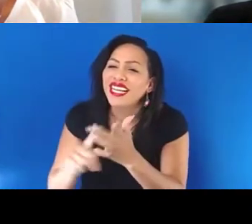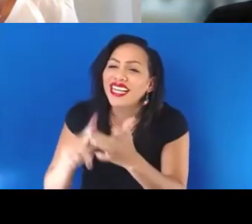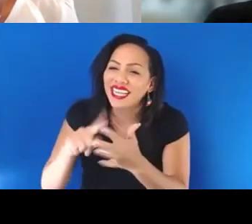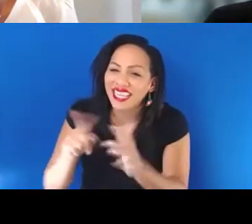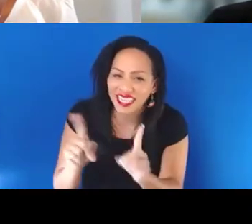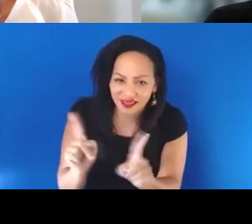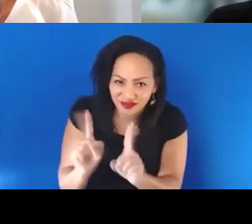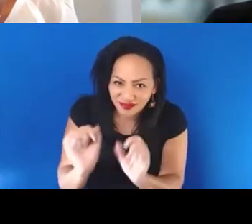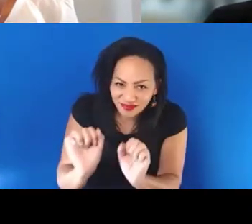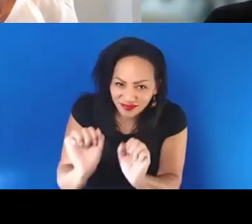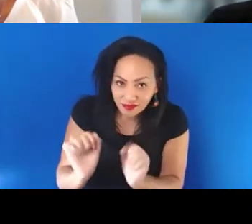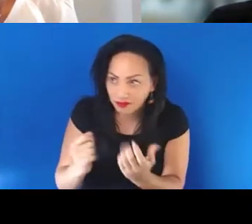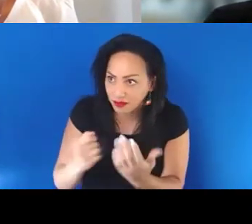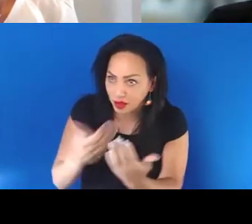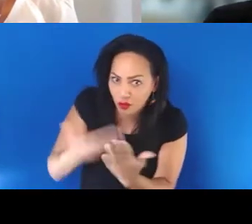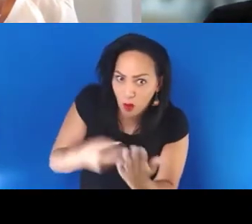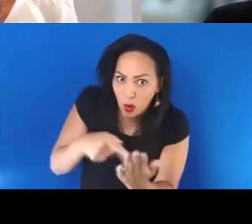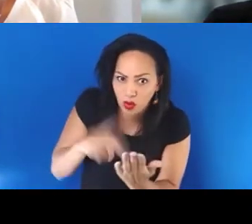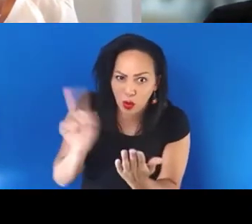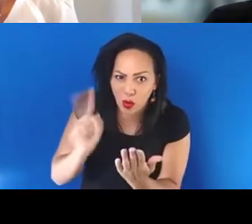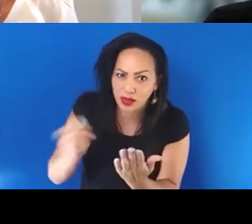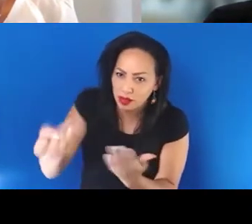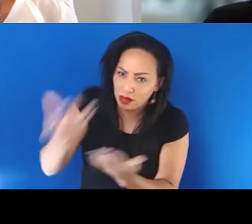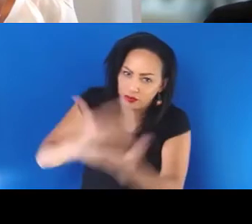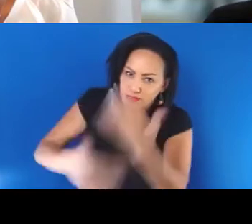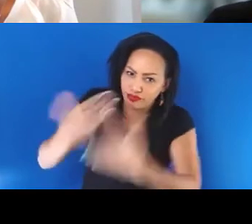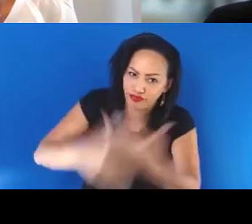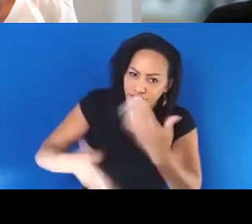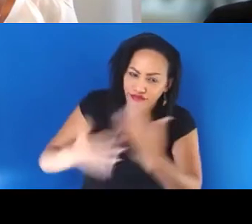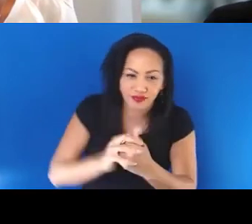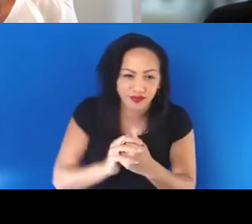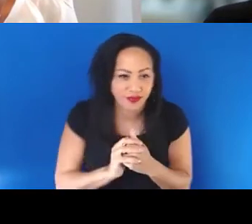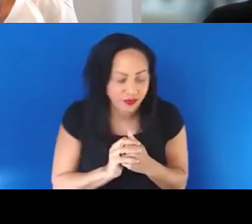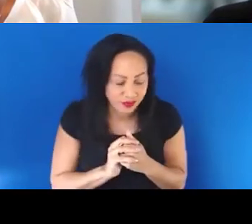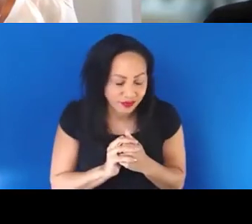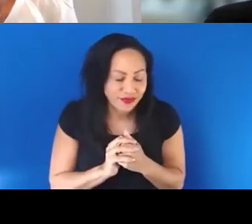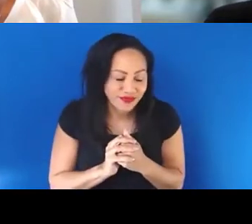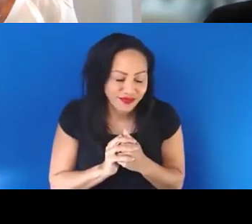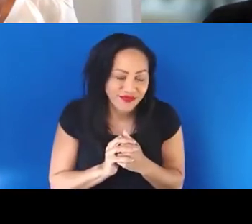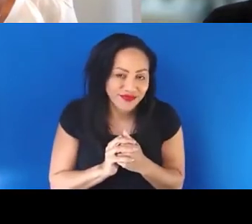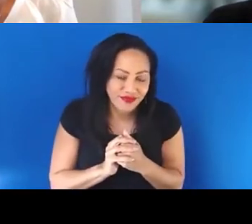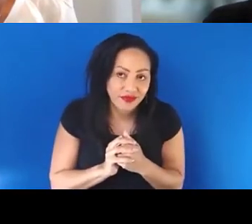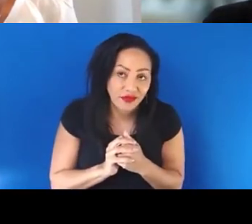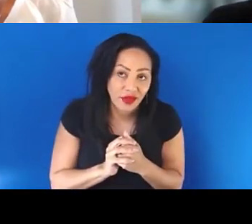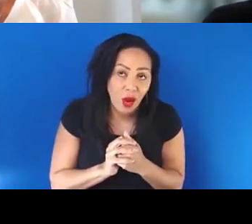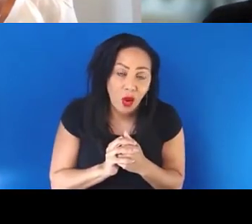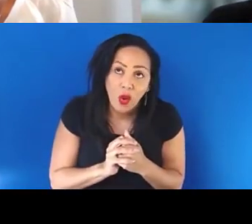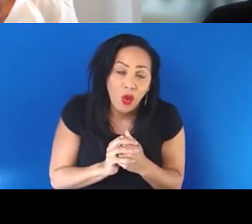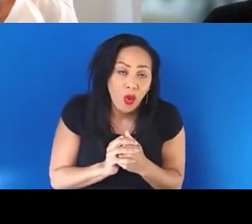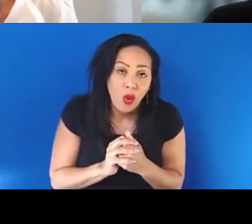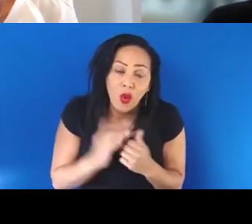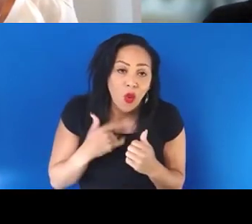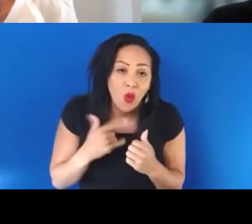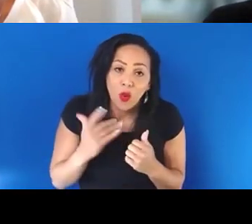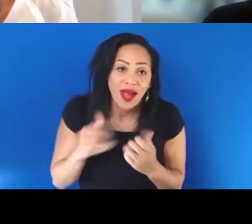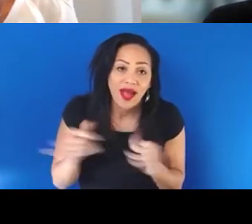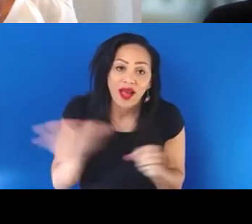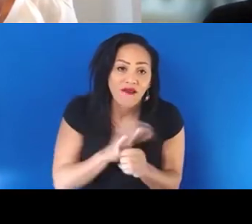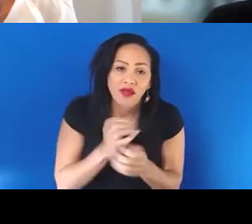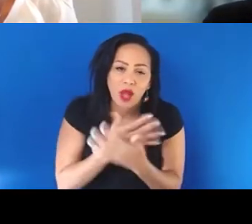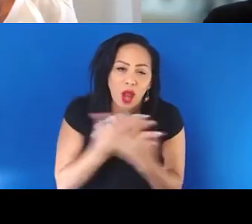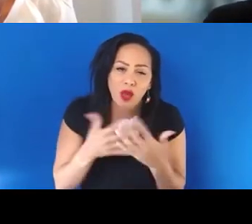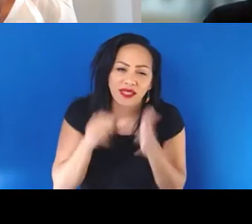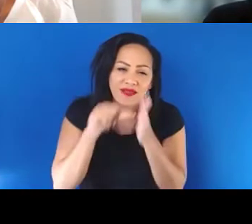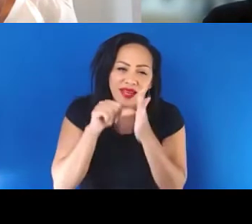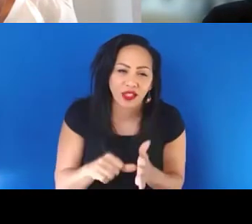the report is all about and how it's really touching on so many of the issues that we see also in the